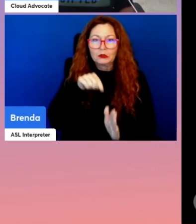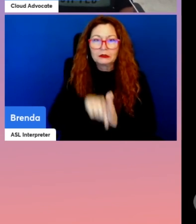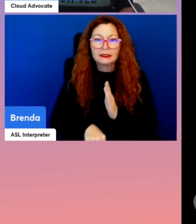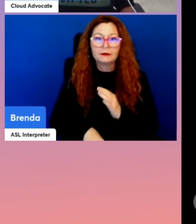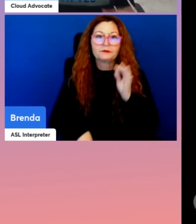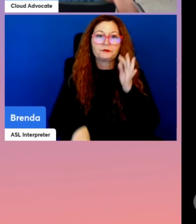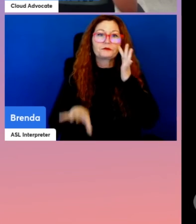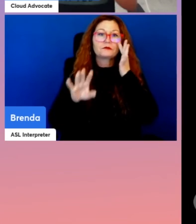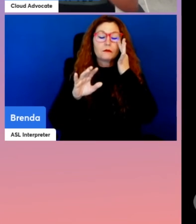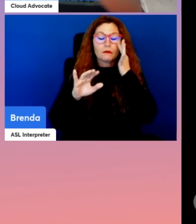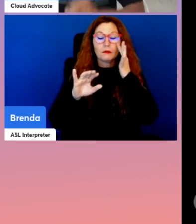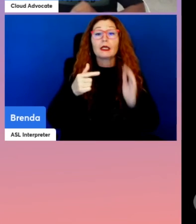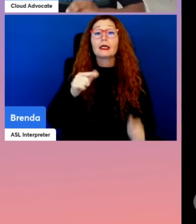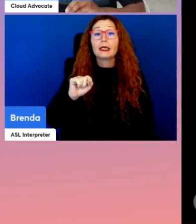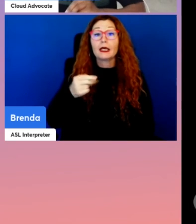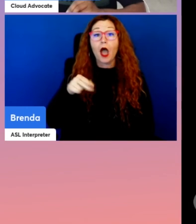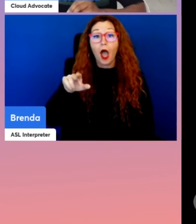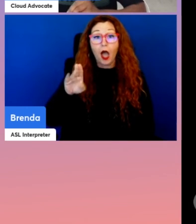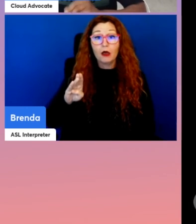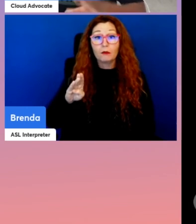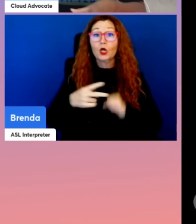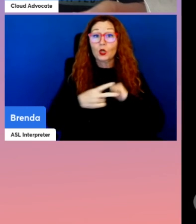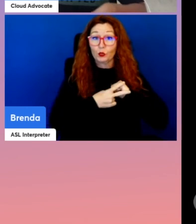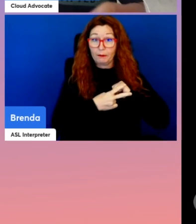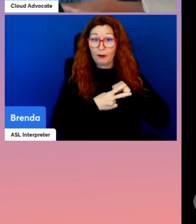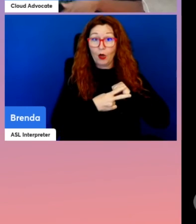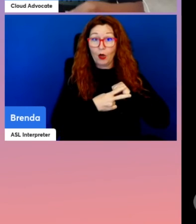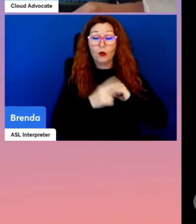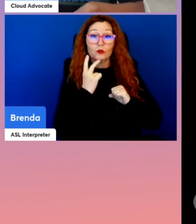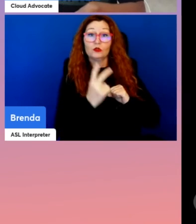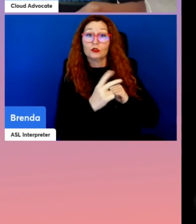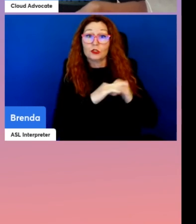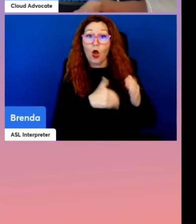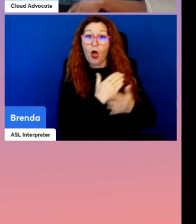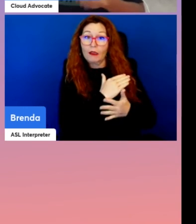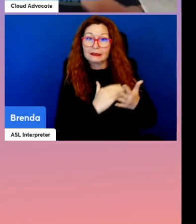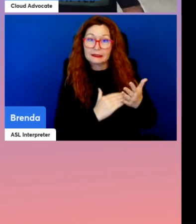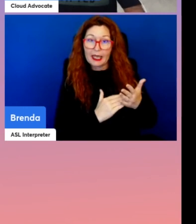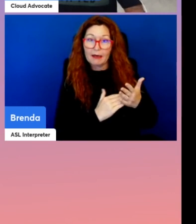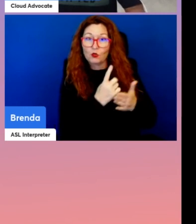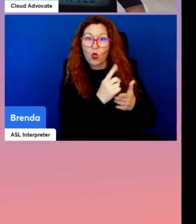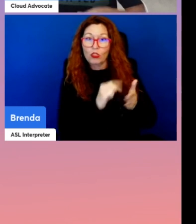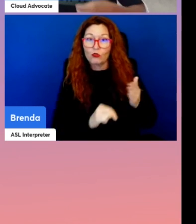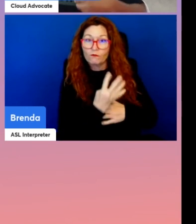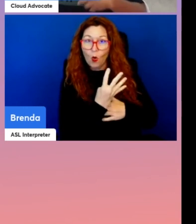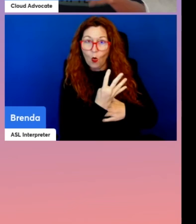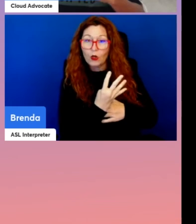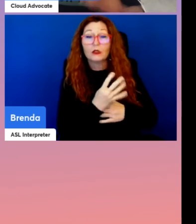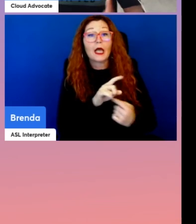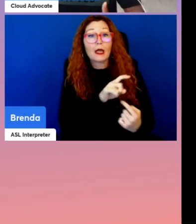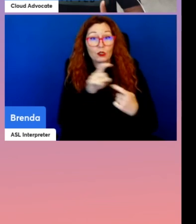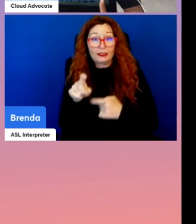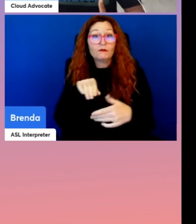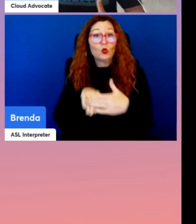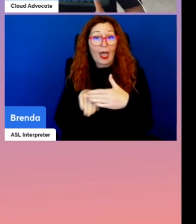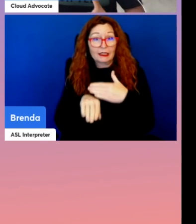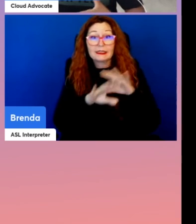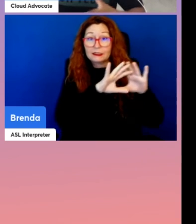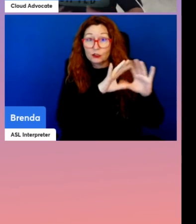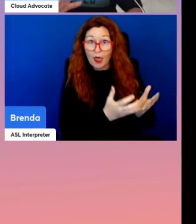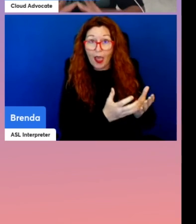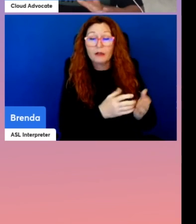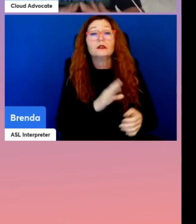GitHub repo, which is where you saw those steps for day 1 through 4. You'll get access to that. I'll have a template for